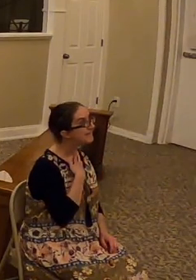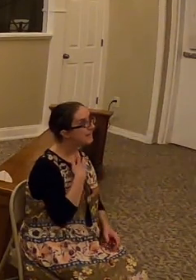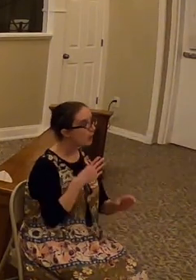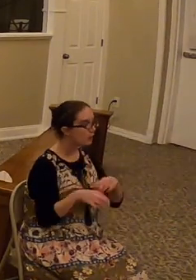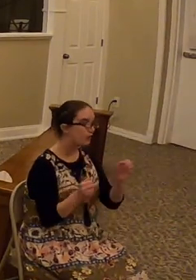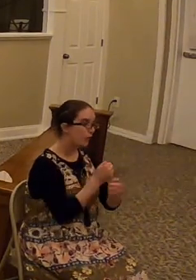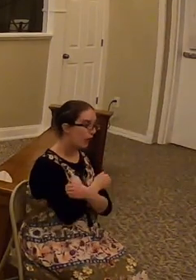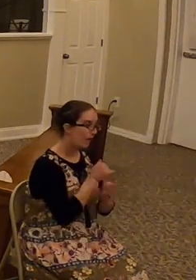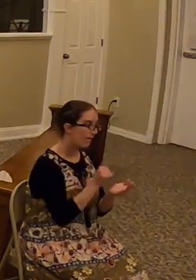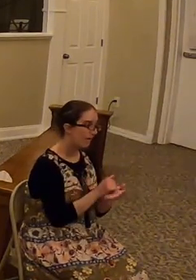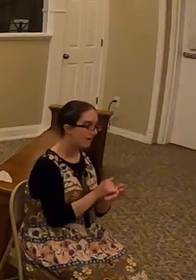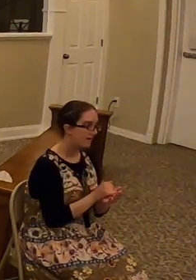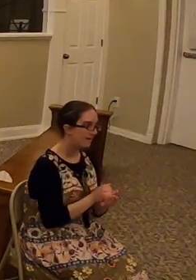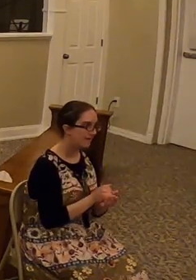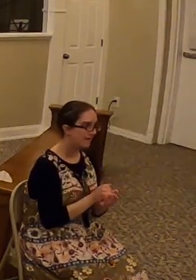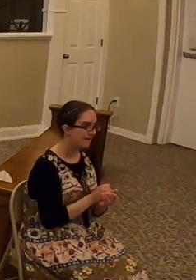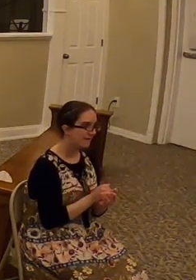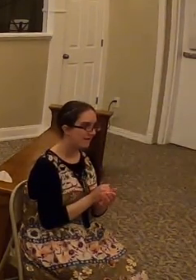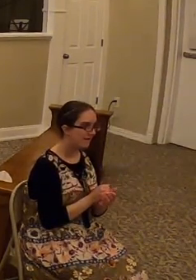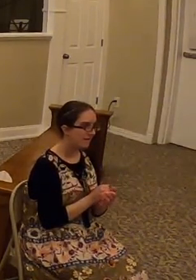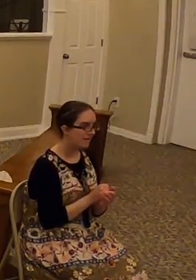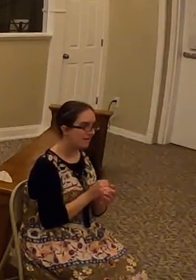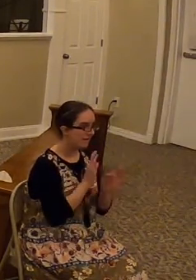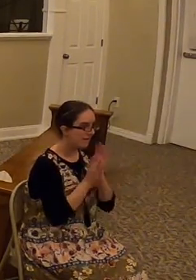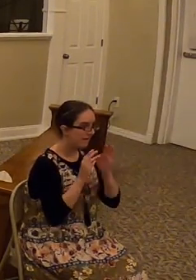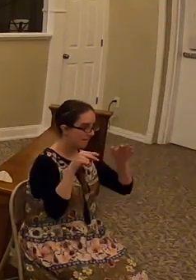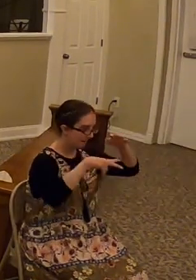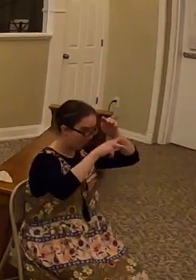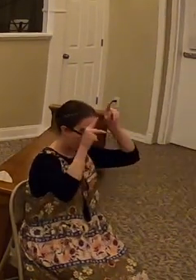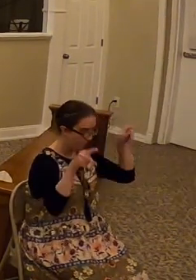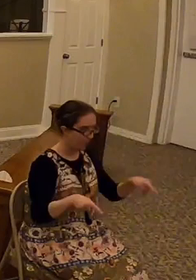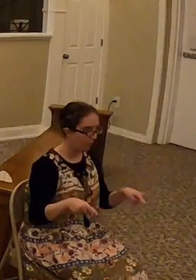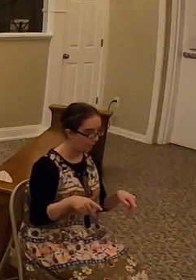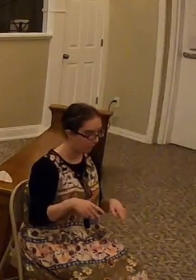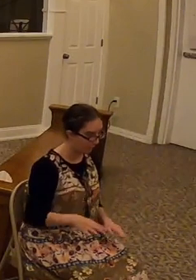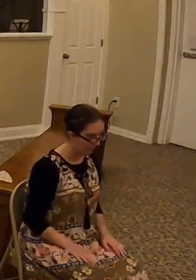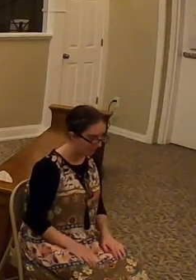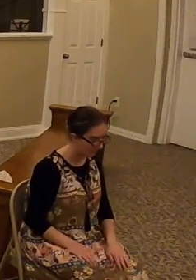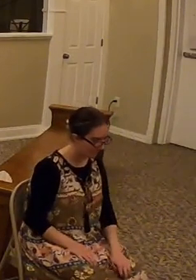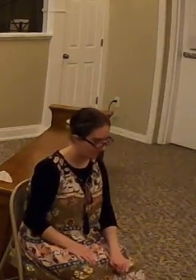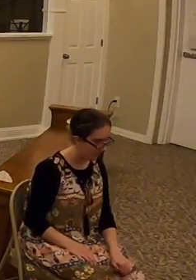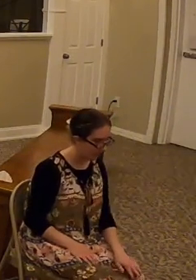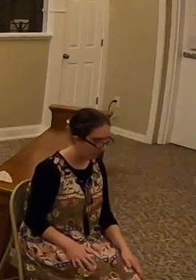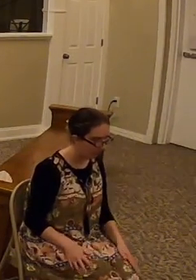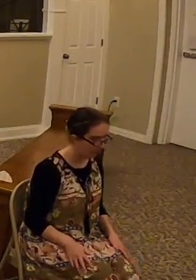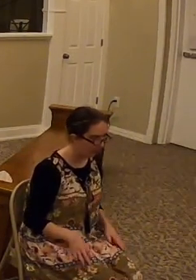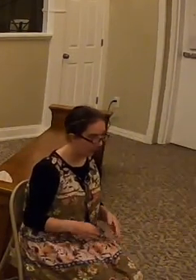Don't you love that? Let me be standing here talking to the prophet.